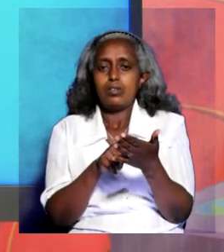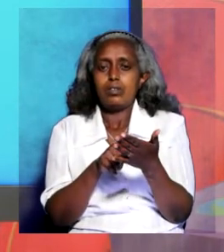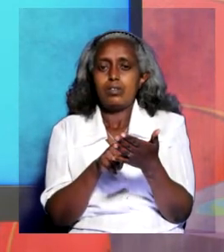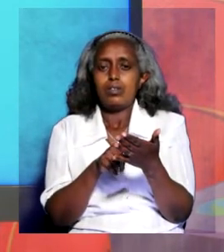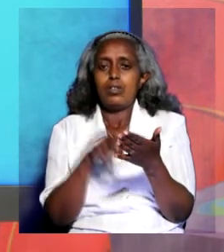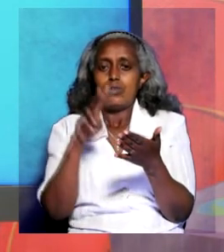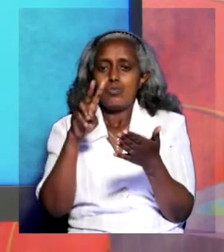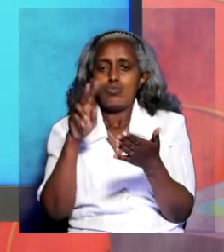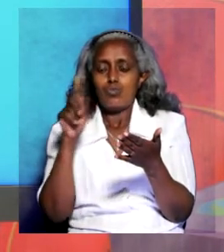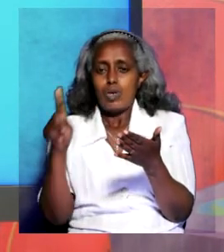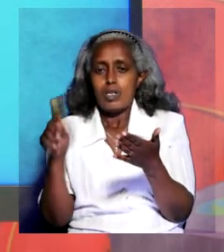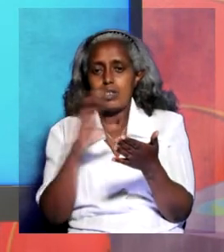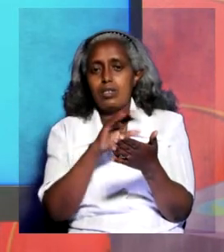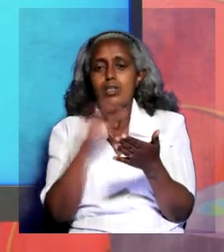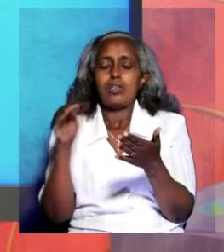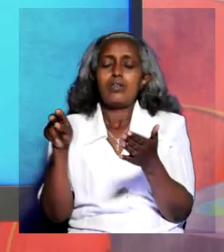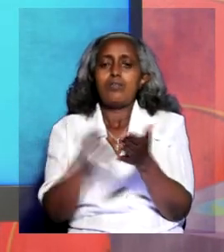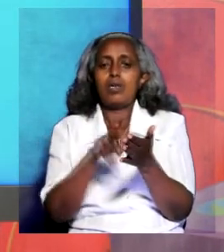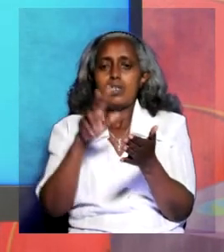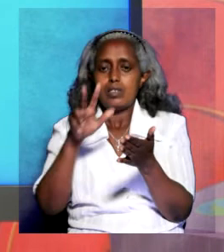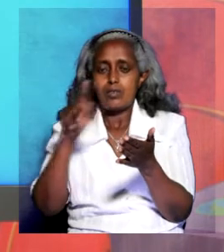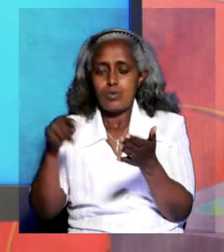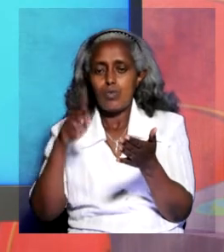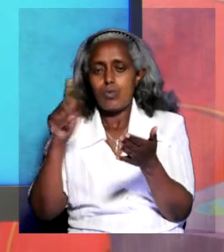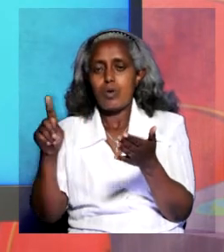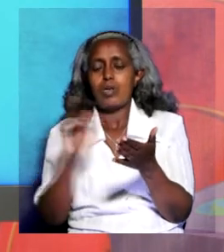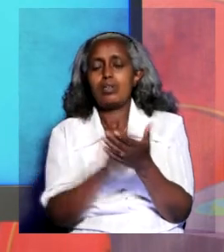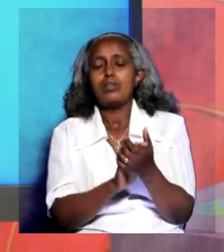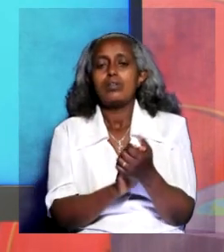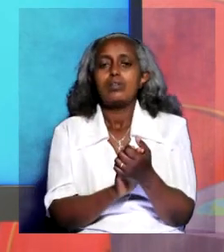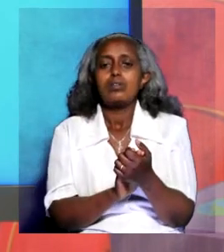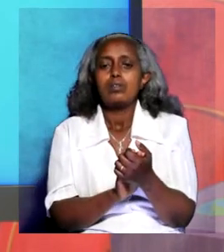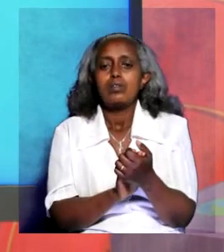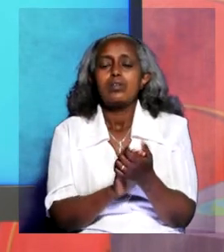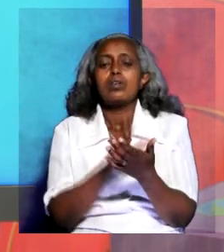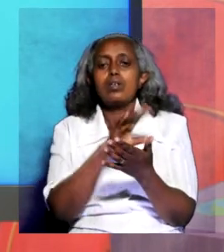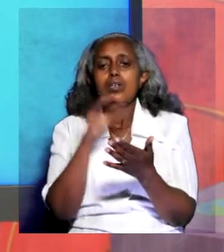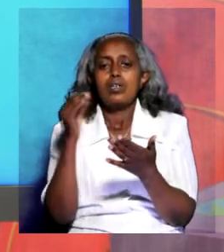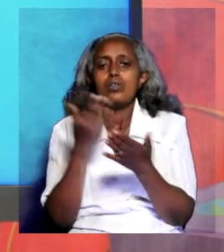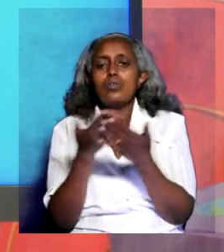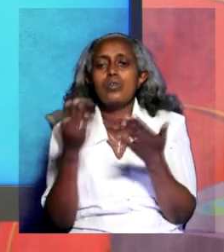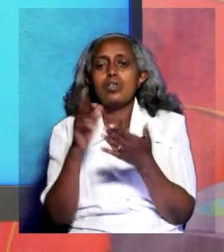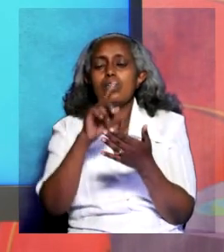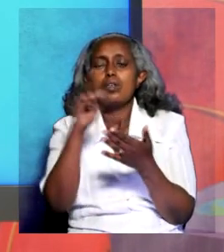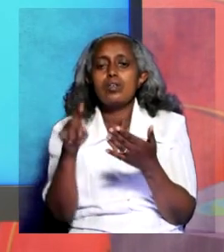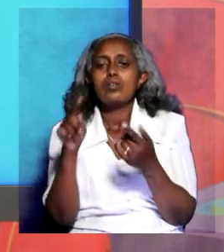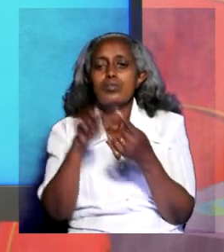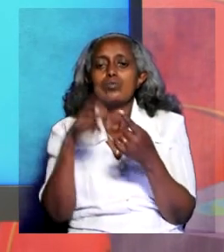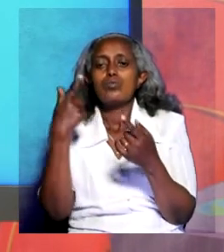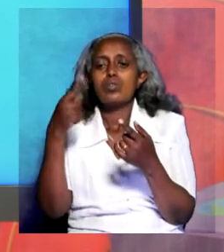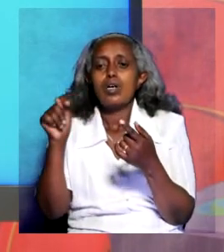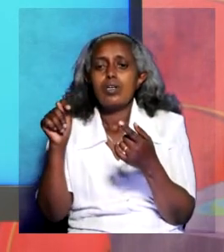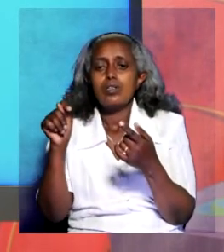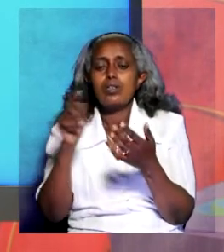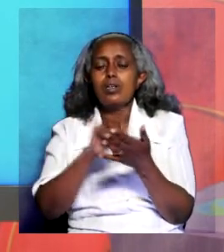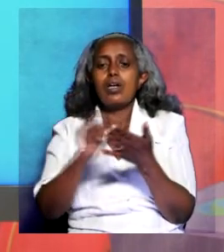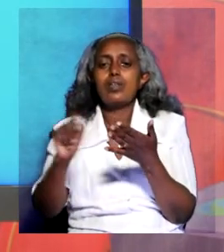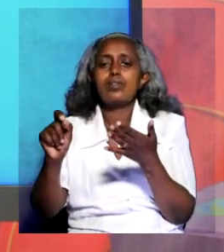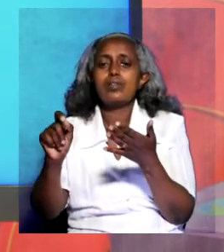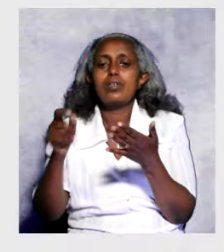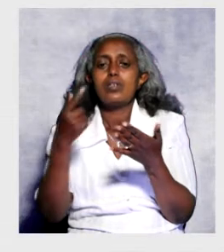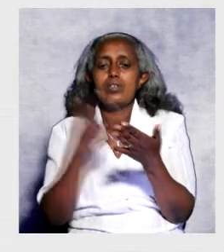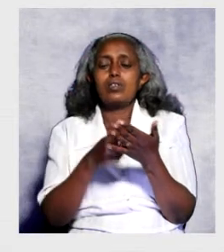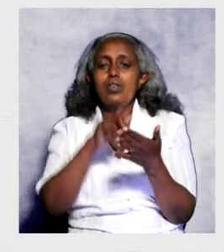2, 1 and minus 3, comma 1. And we are asked to write the equation of